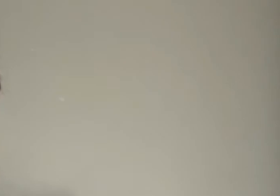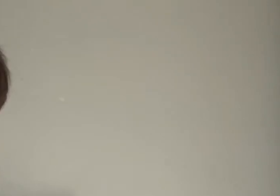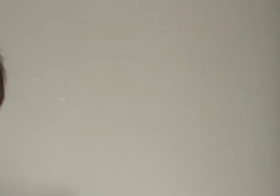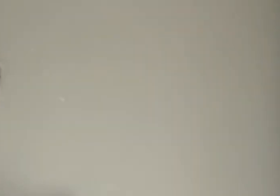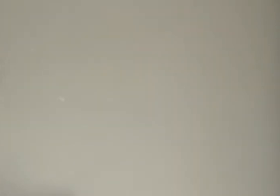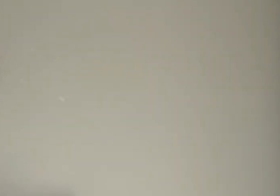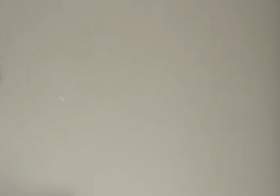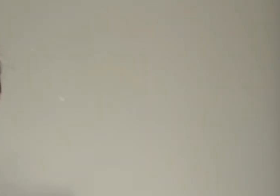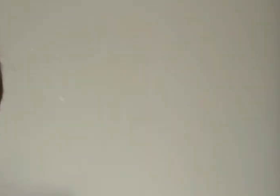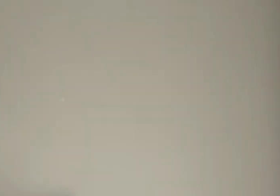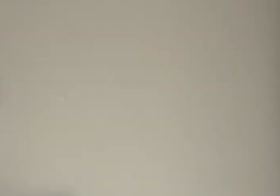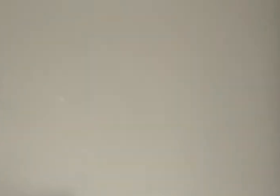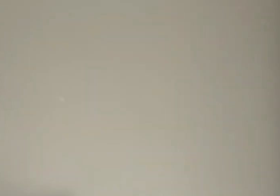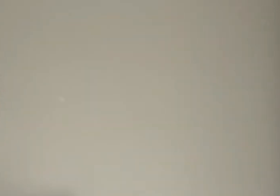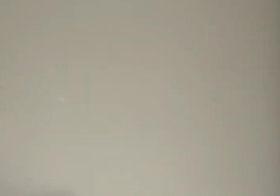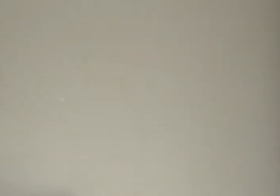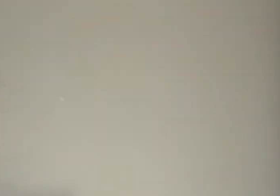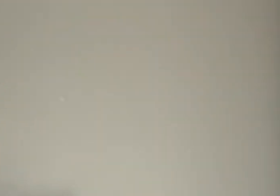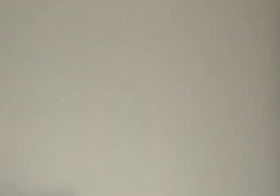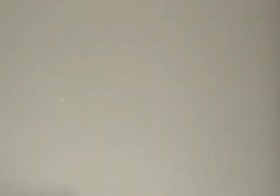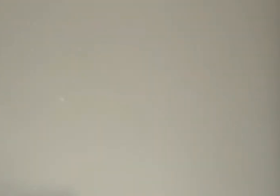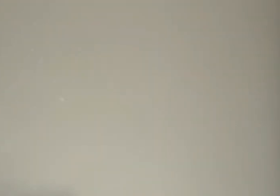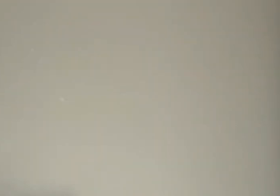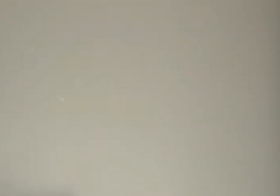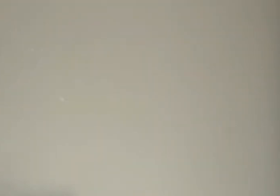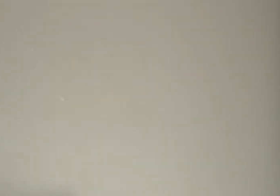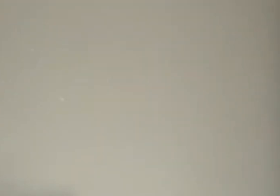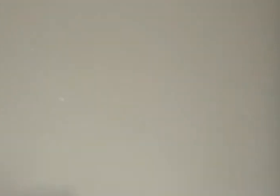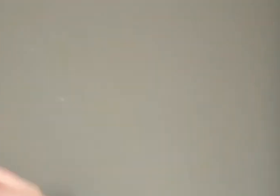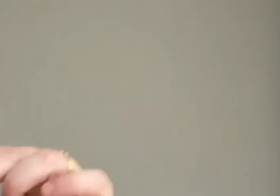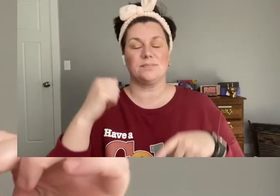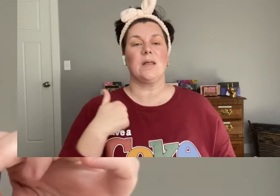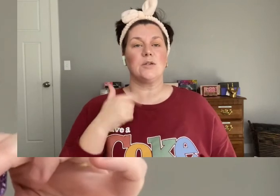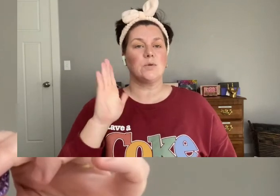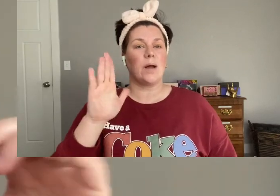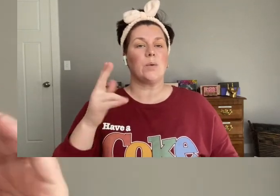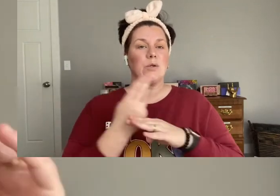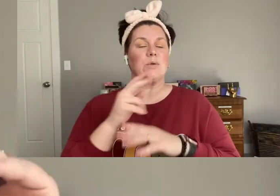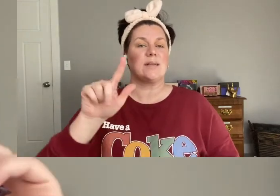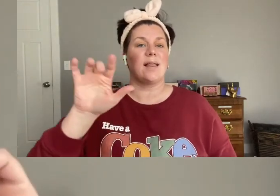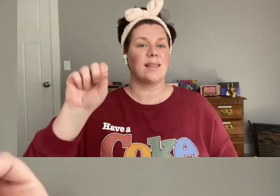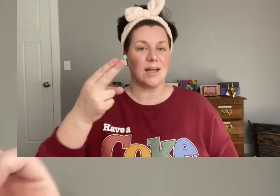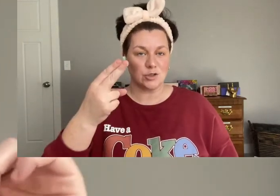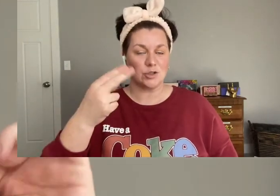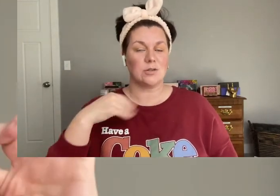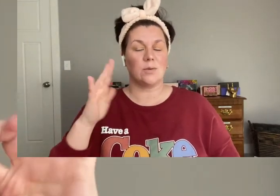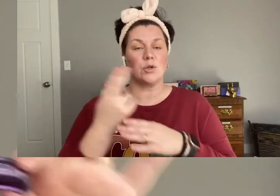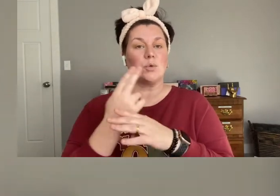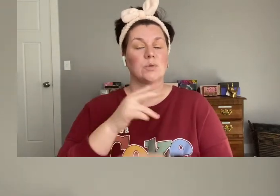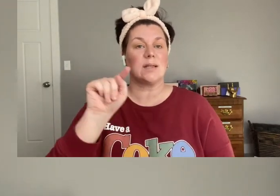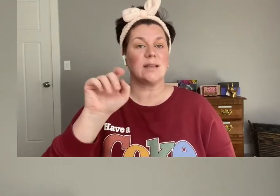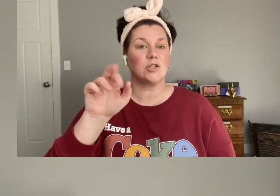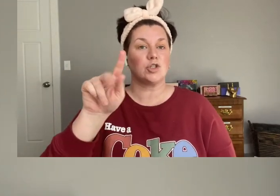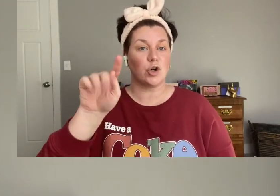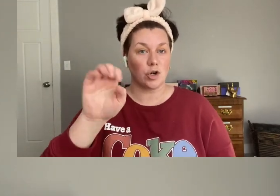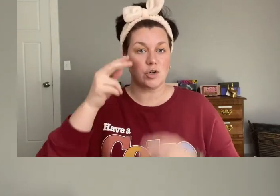sitting down how I like it. Let's do lashes. So first I am gonna go in with the Tarte. I am